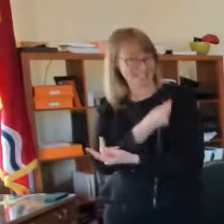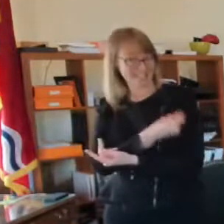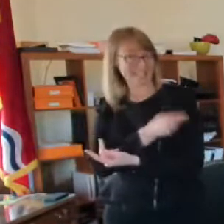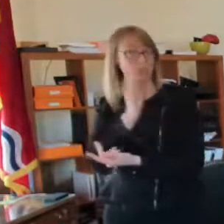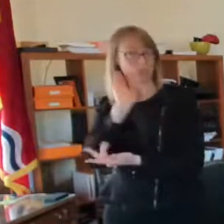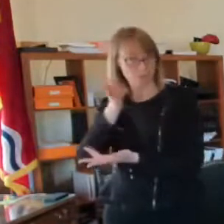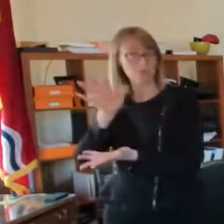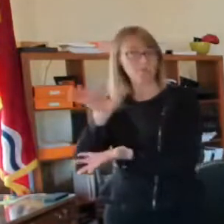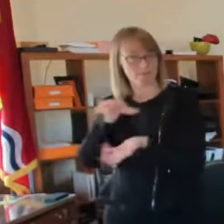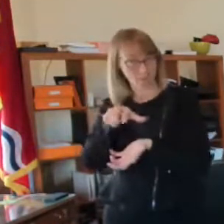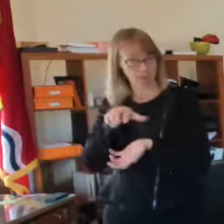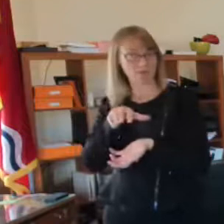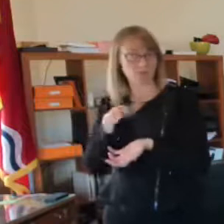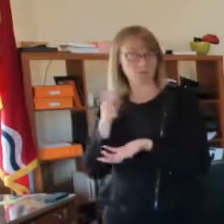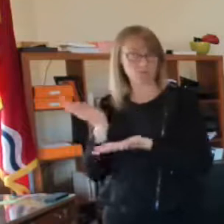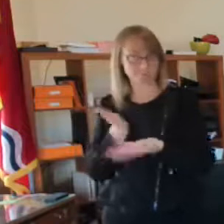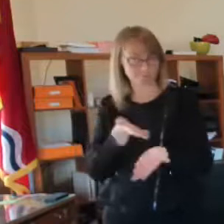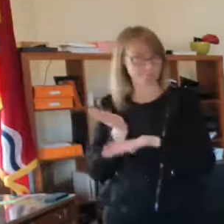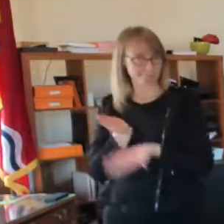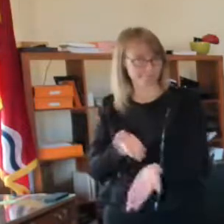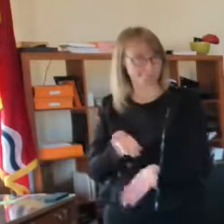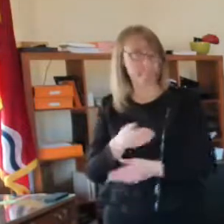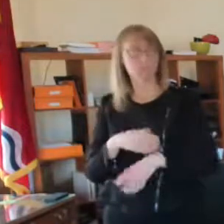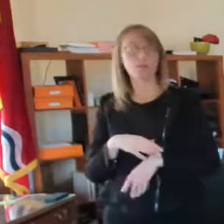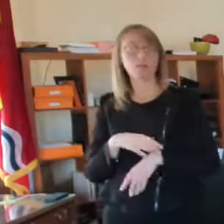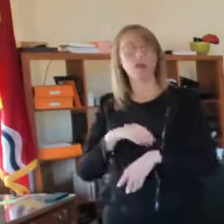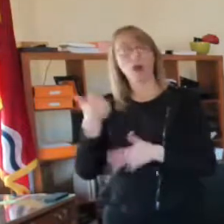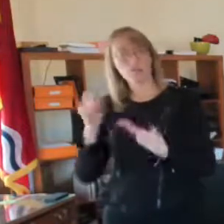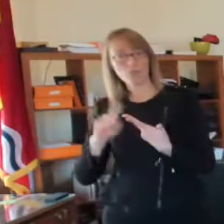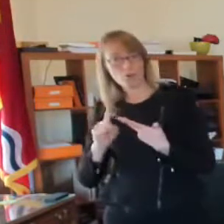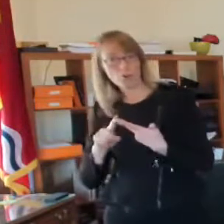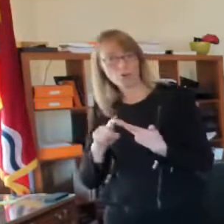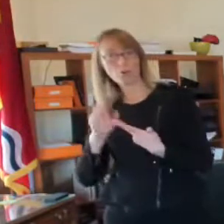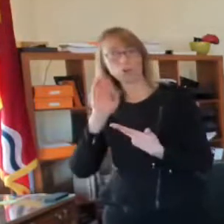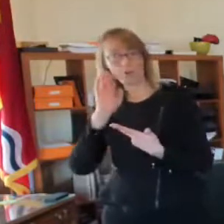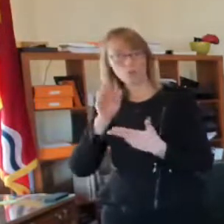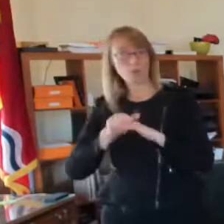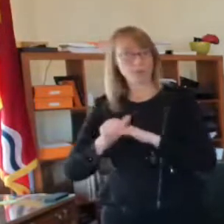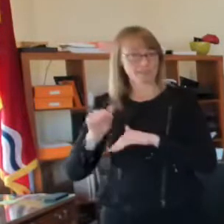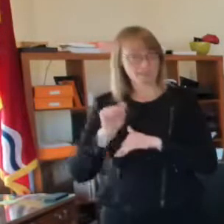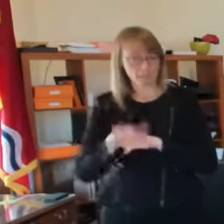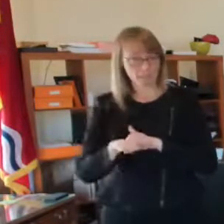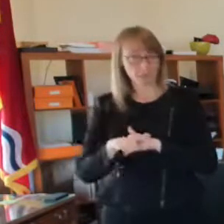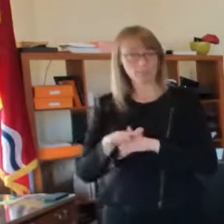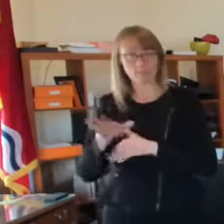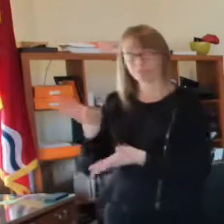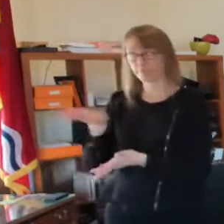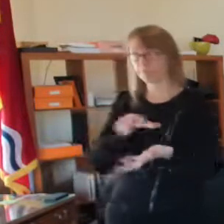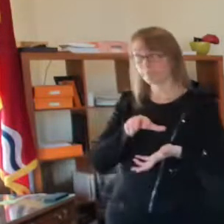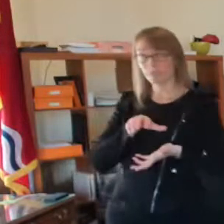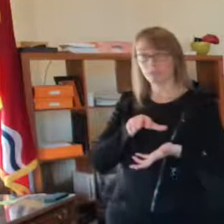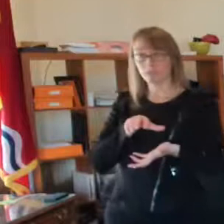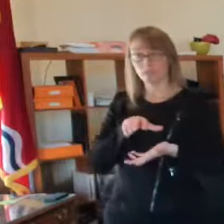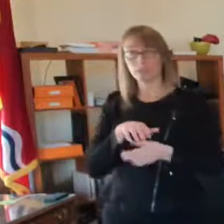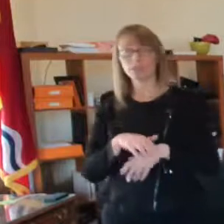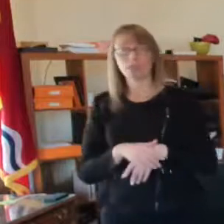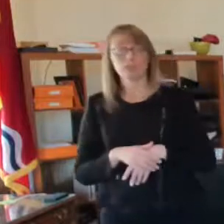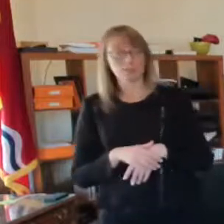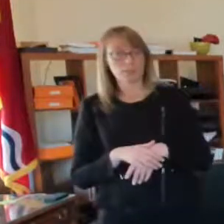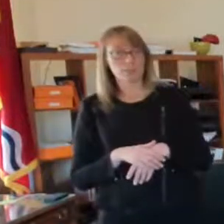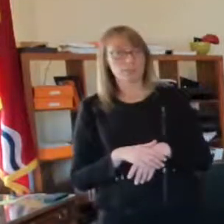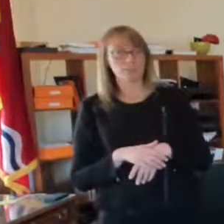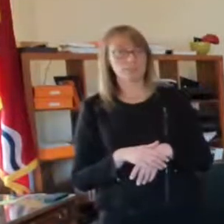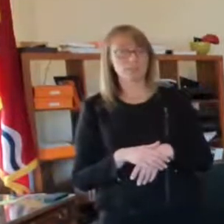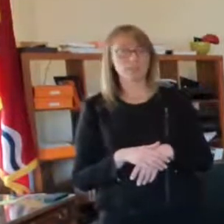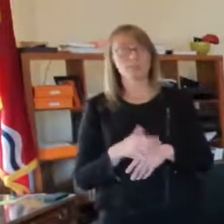another 60,000. So they're coming out in batches because, of course, they've got to cover the whole country.